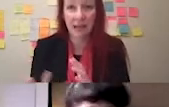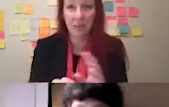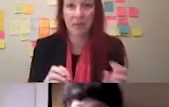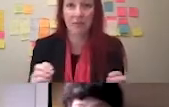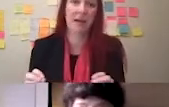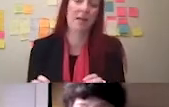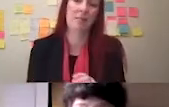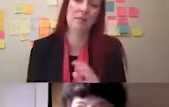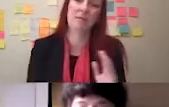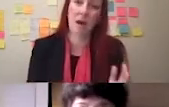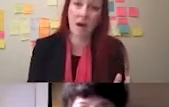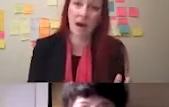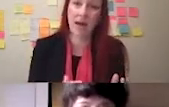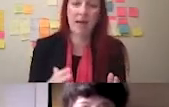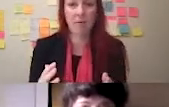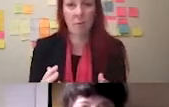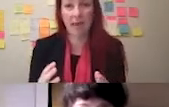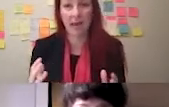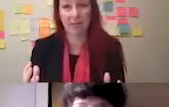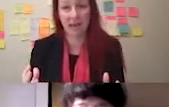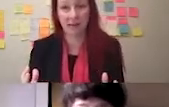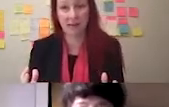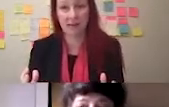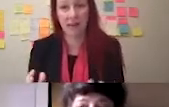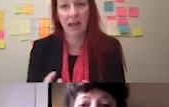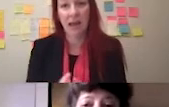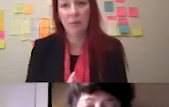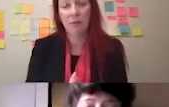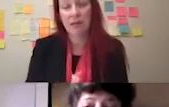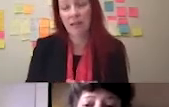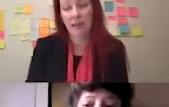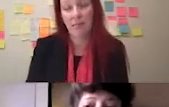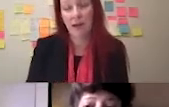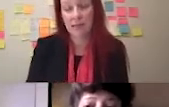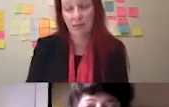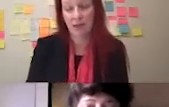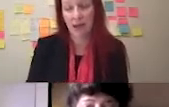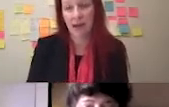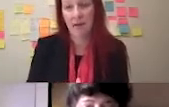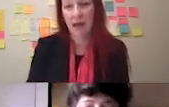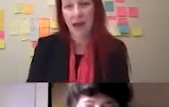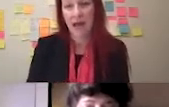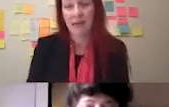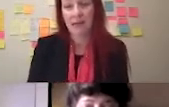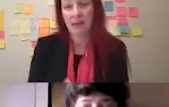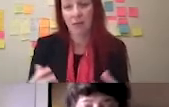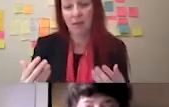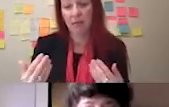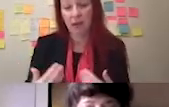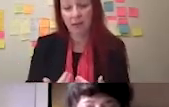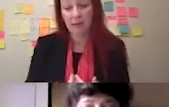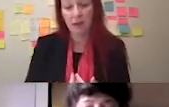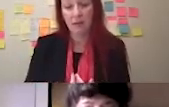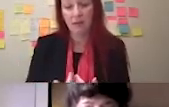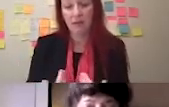today, connects with different elements of the I, the we, and the us. And we really think about self-care as we